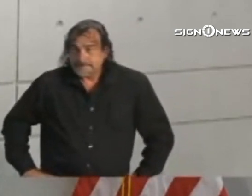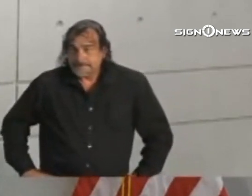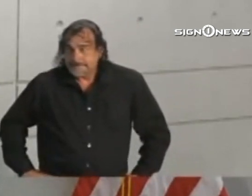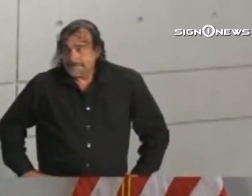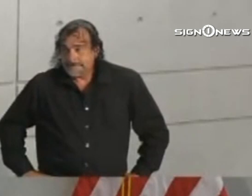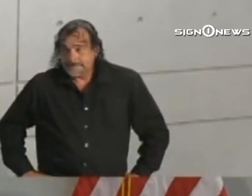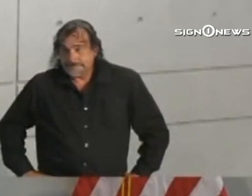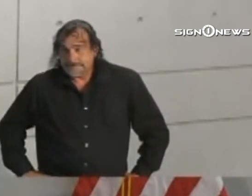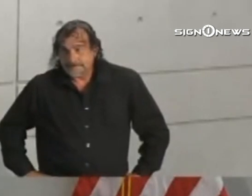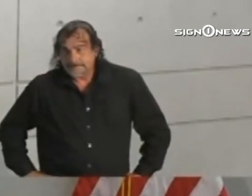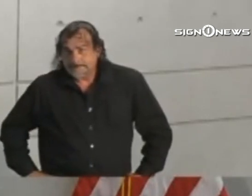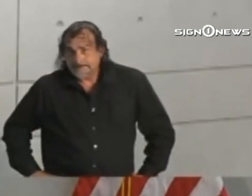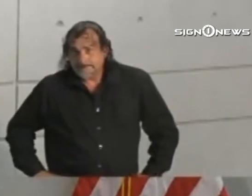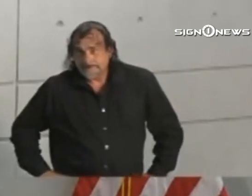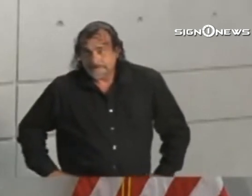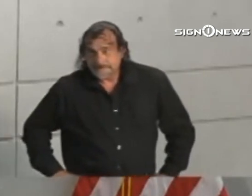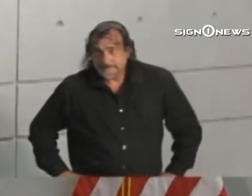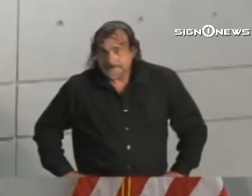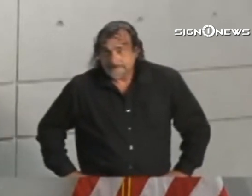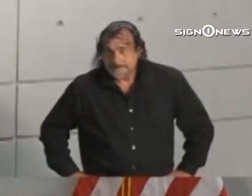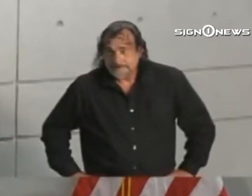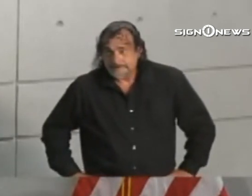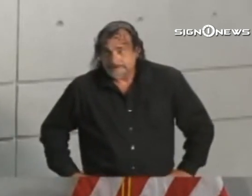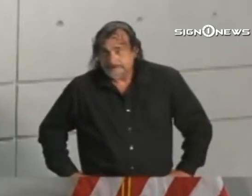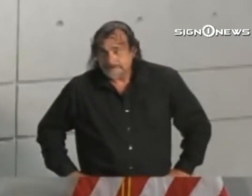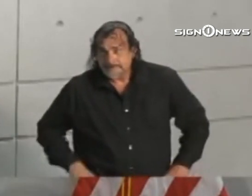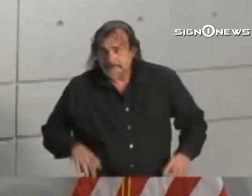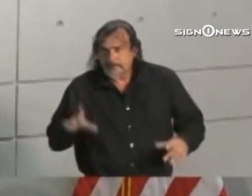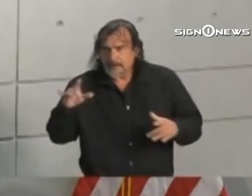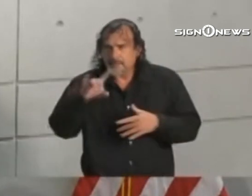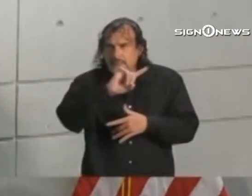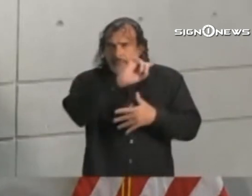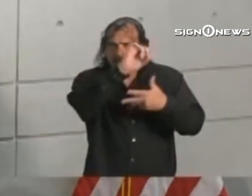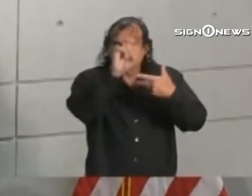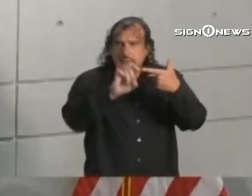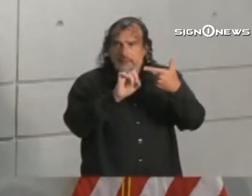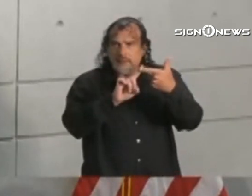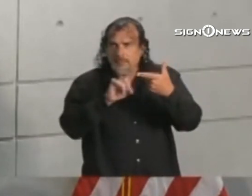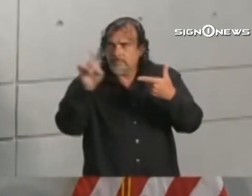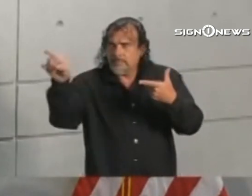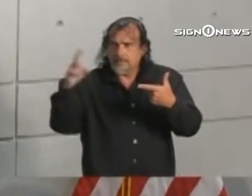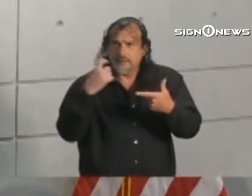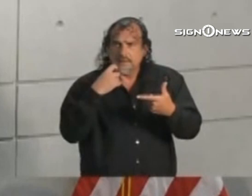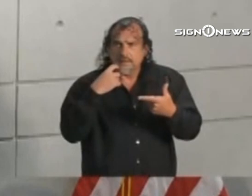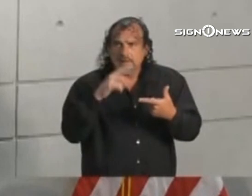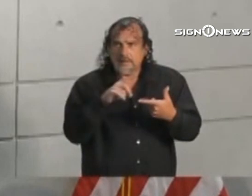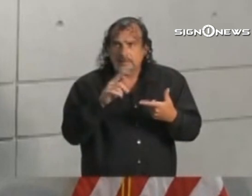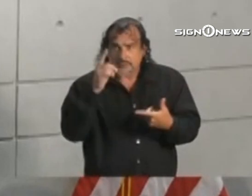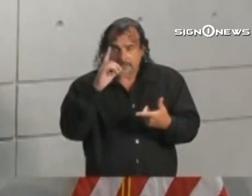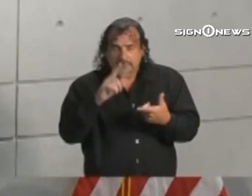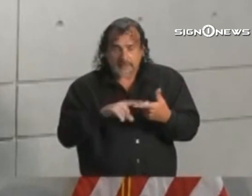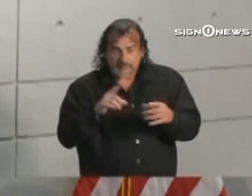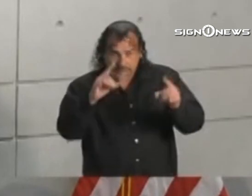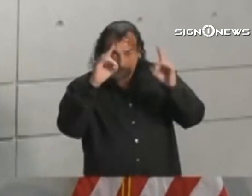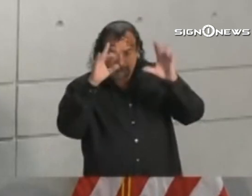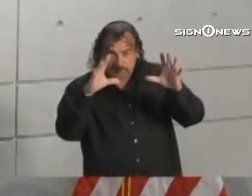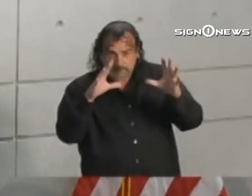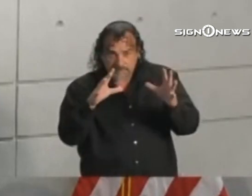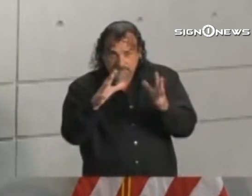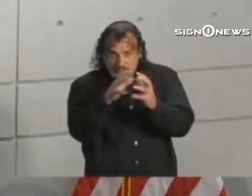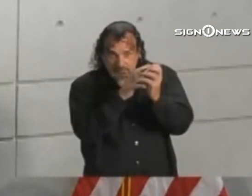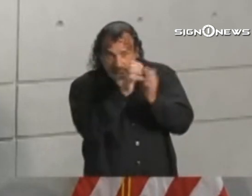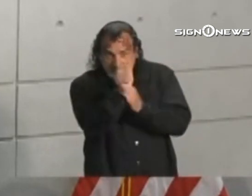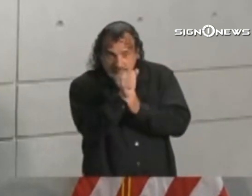Yes, ma'am. I'd like to piggyback off of that as well. If things do get as bad as it